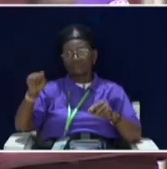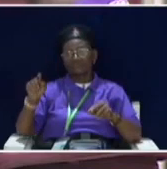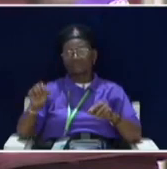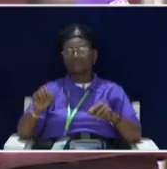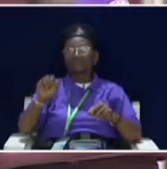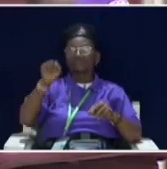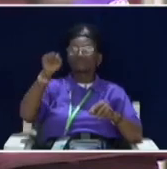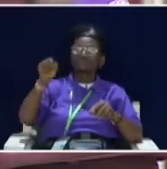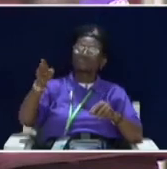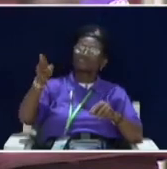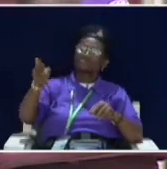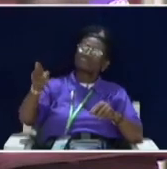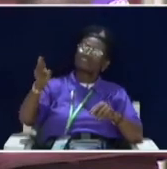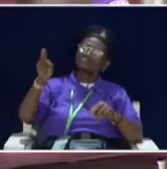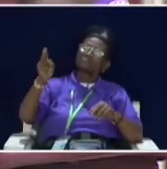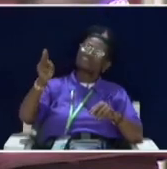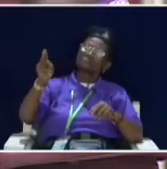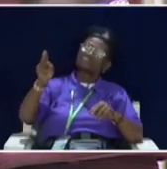anyway.